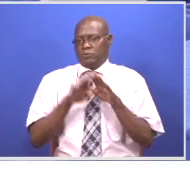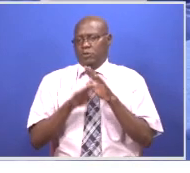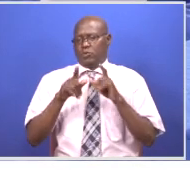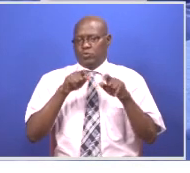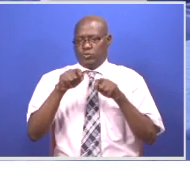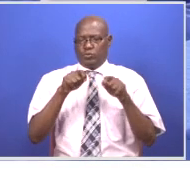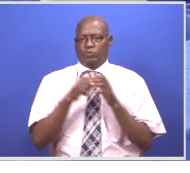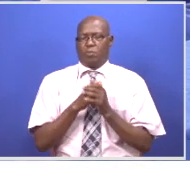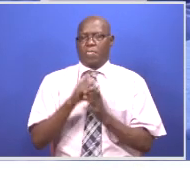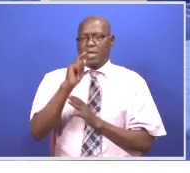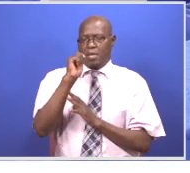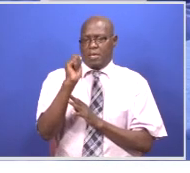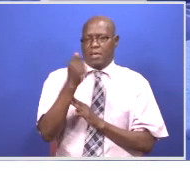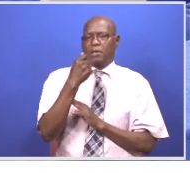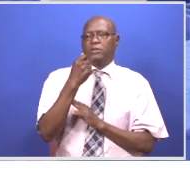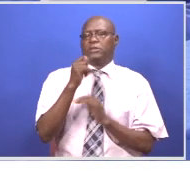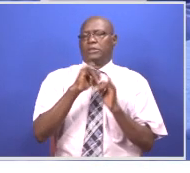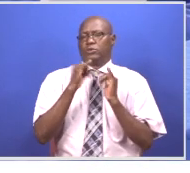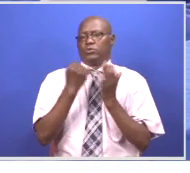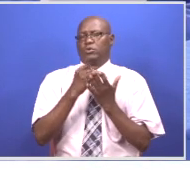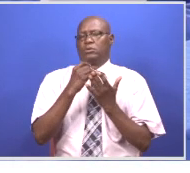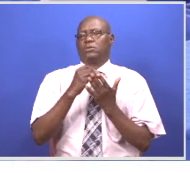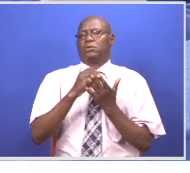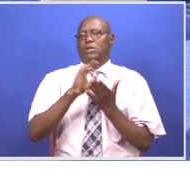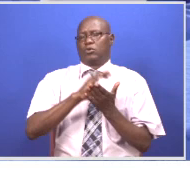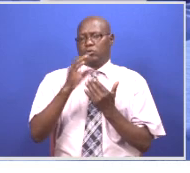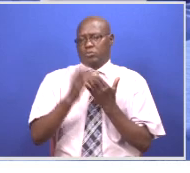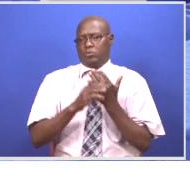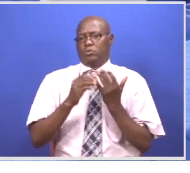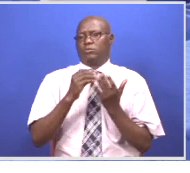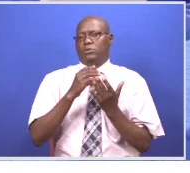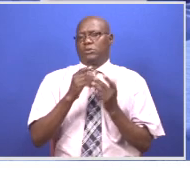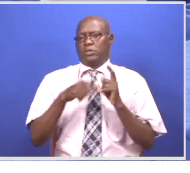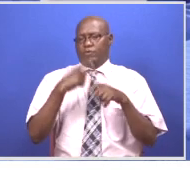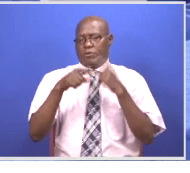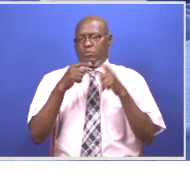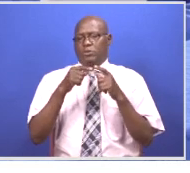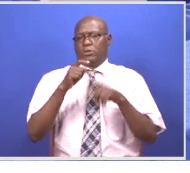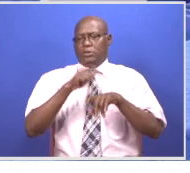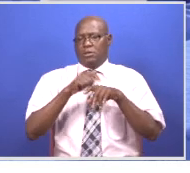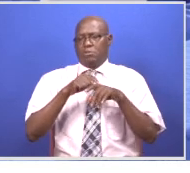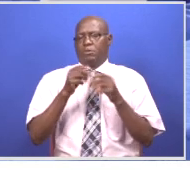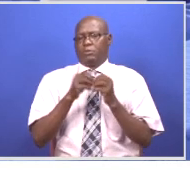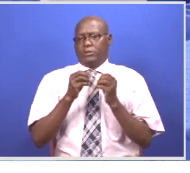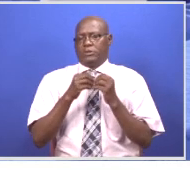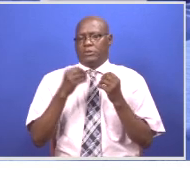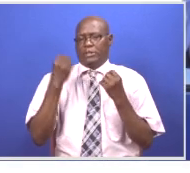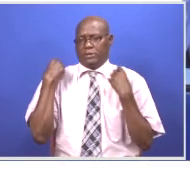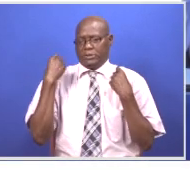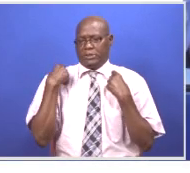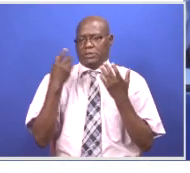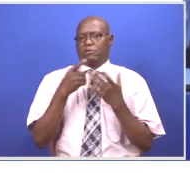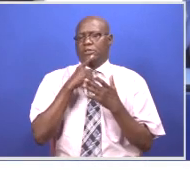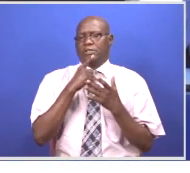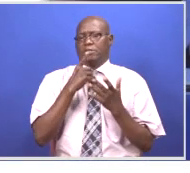at the Kenya Institute of Curriculum Development during a consultation meeting ahead of the exercise, Dr. Omolo said that the